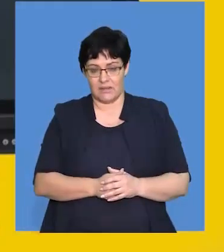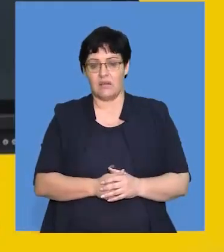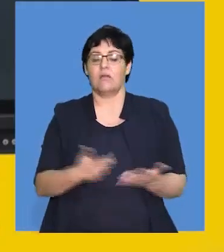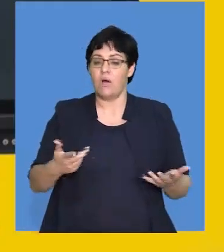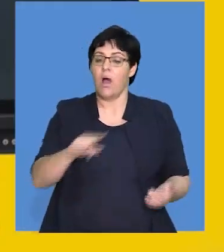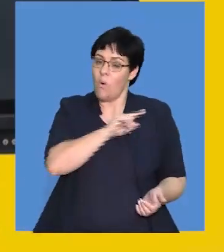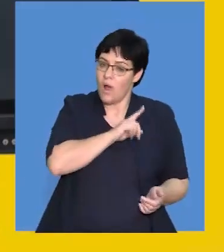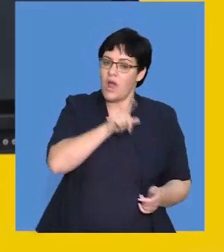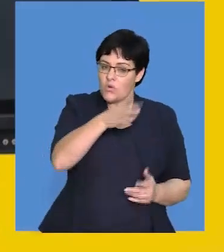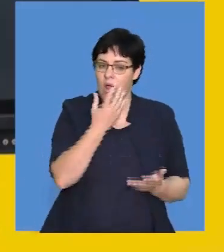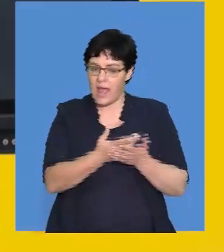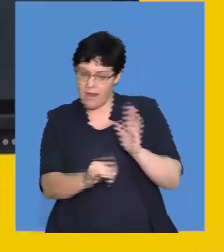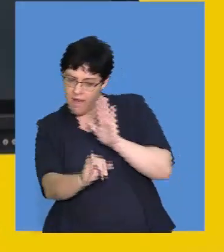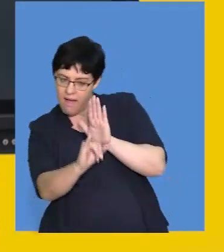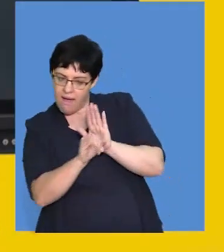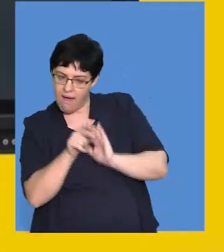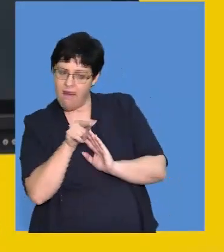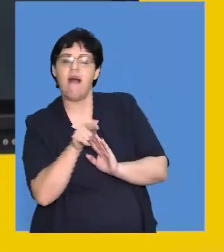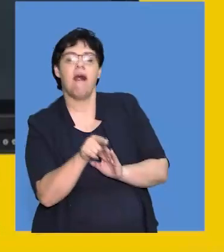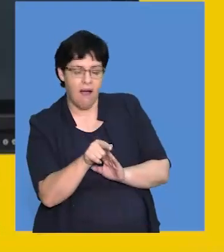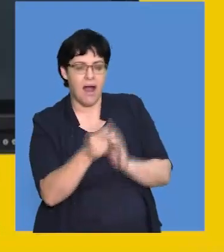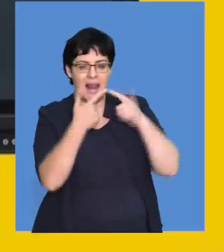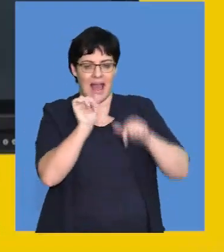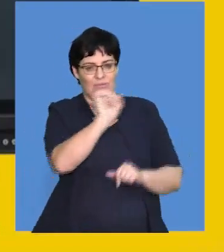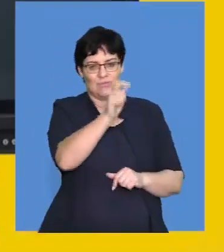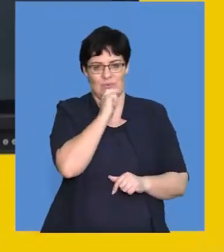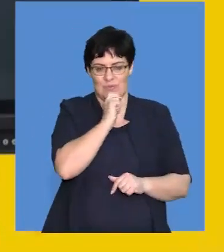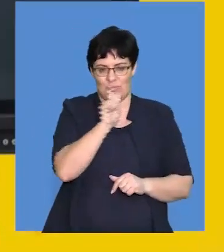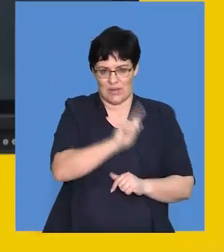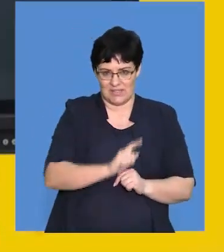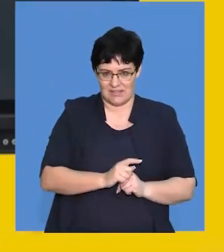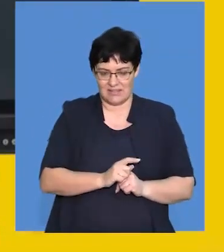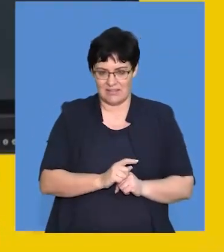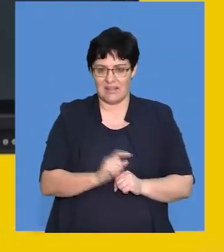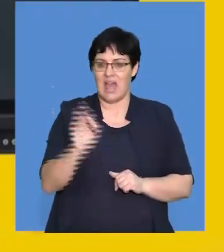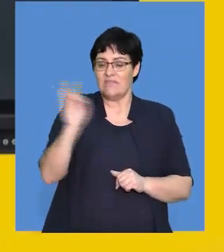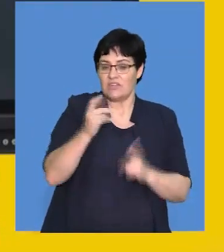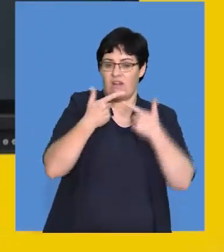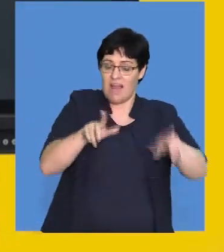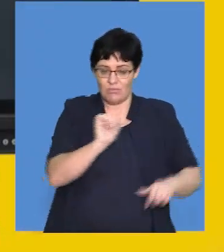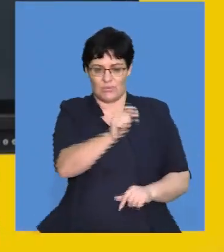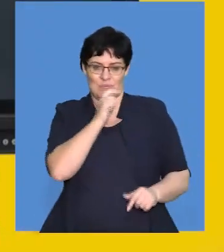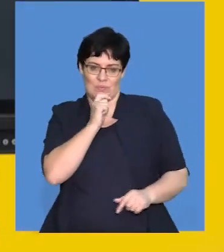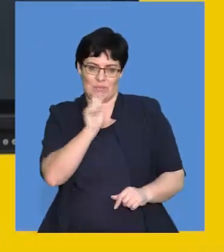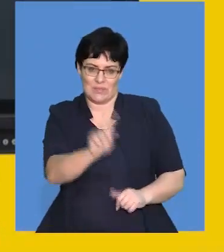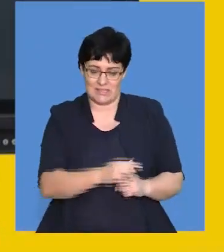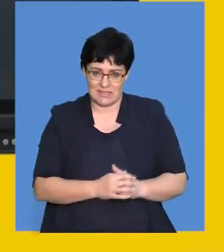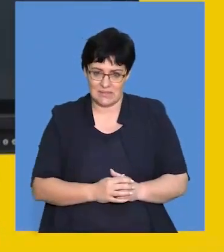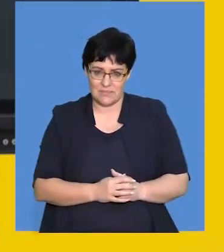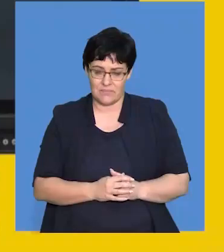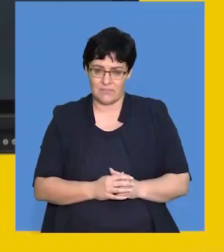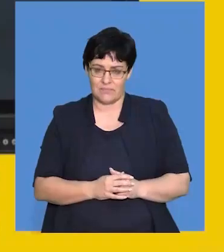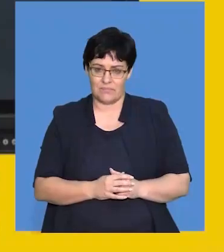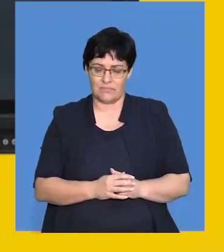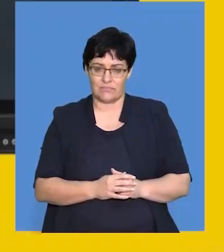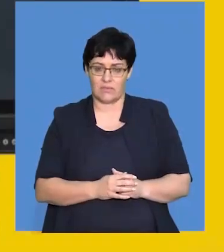you need to be able to identify what language, the figurative language they use. Please remember that